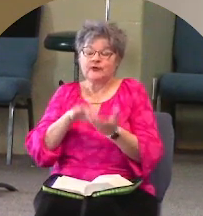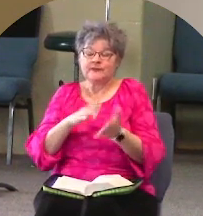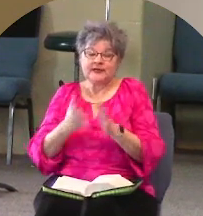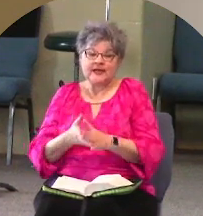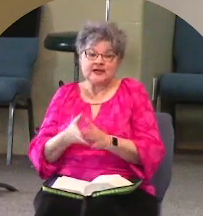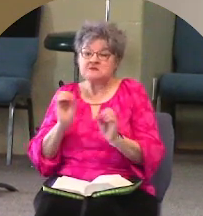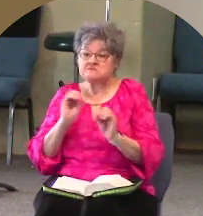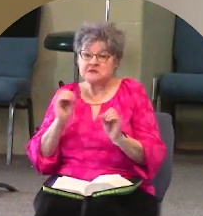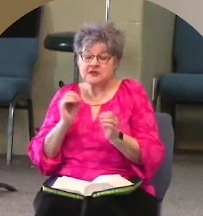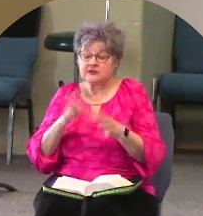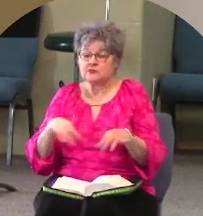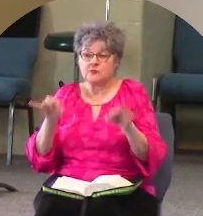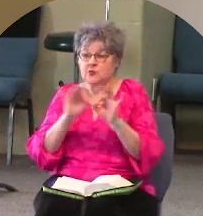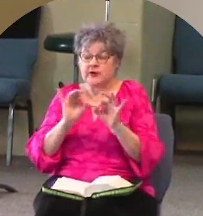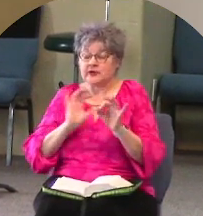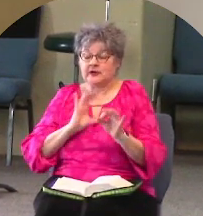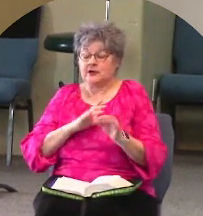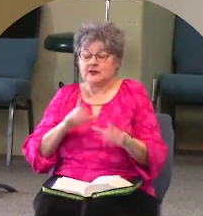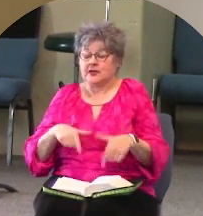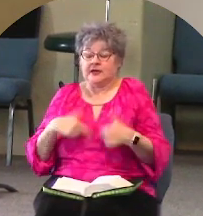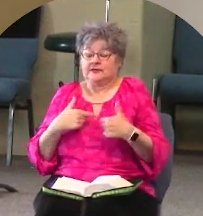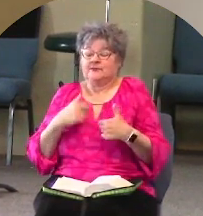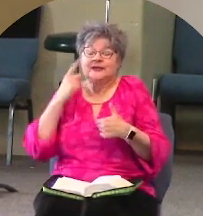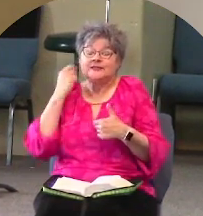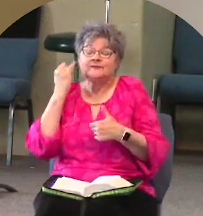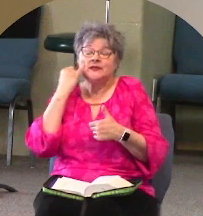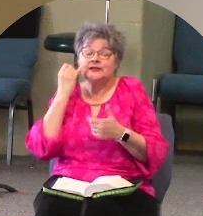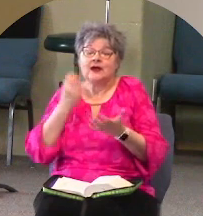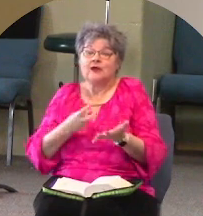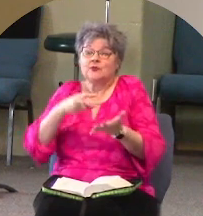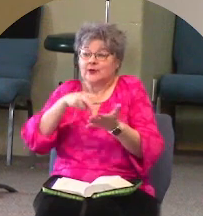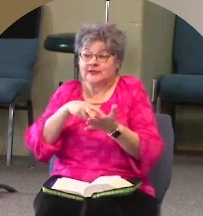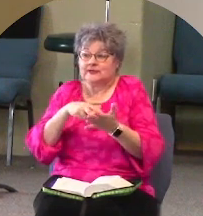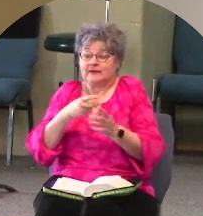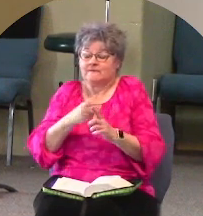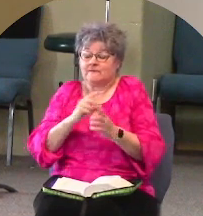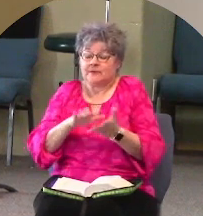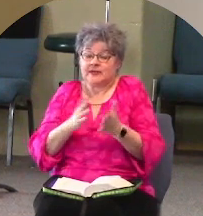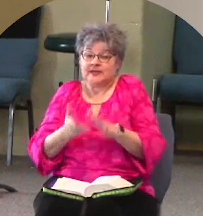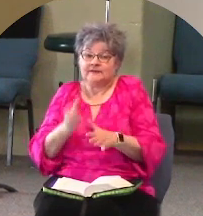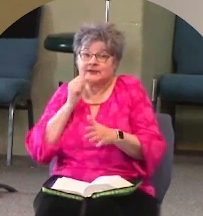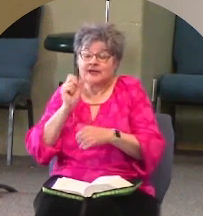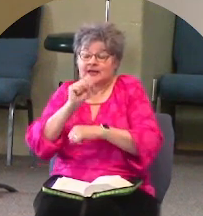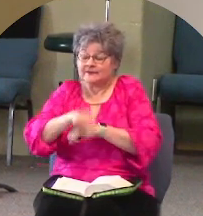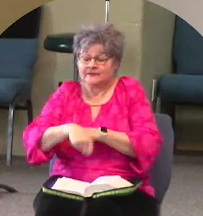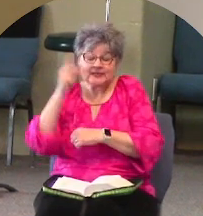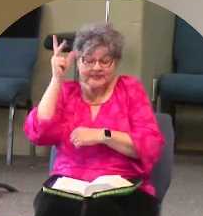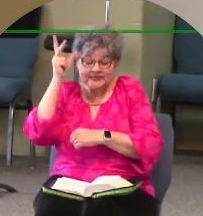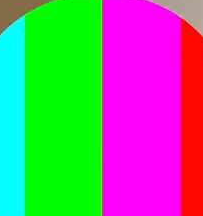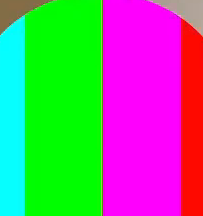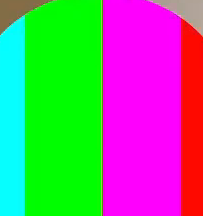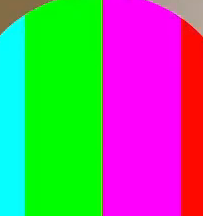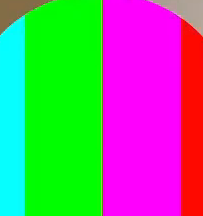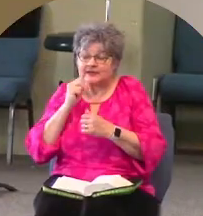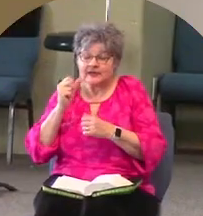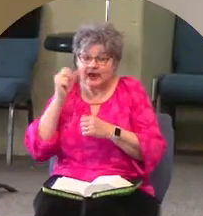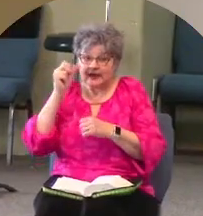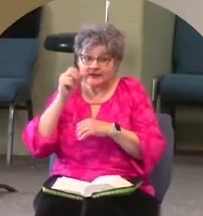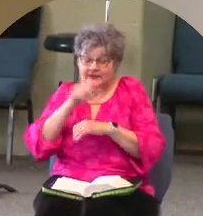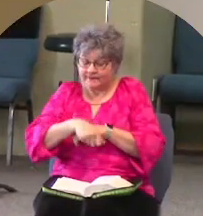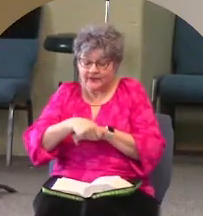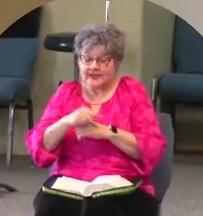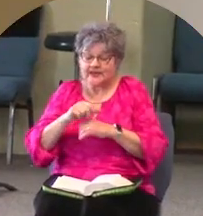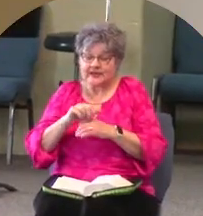Nothing else matters in our lives. Because if he didn't rise from the dead, if he didn't defeat Satan, if he didn't defeat death, then